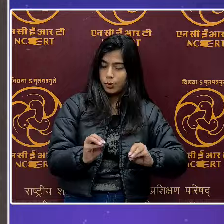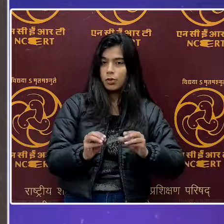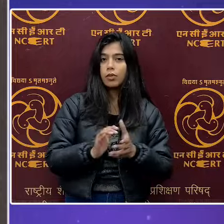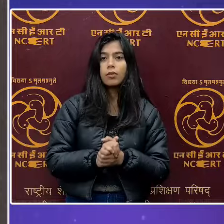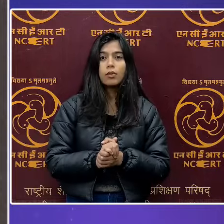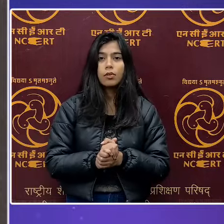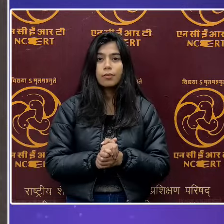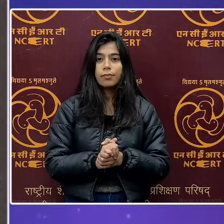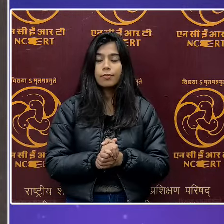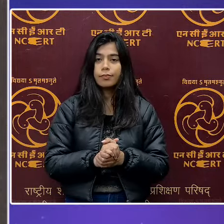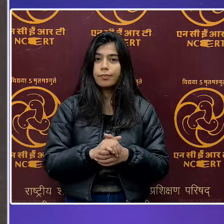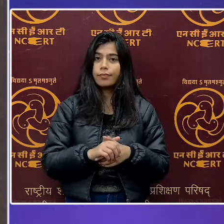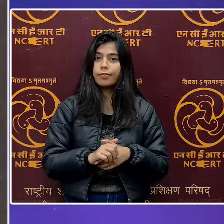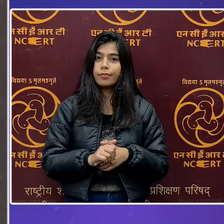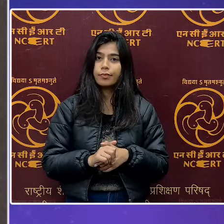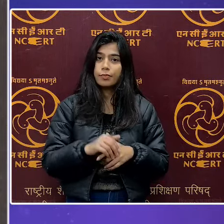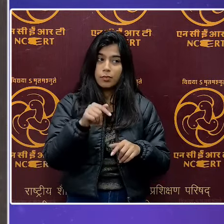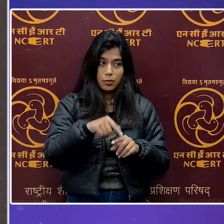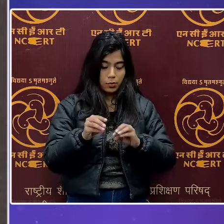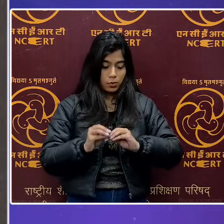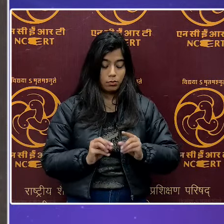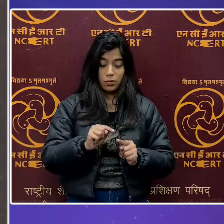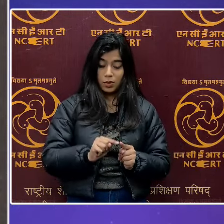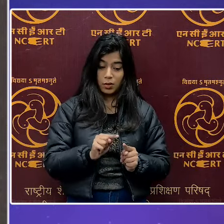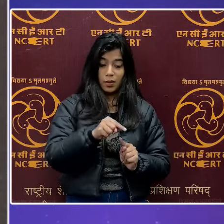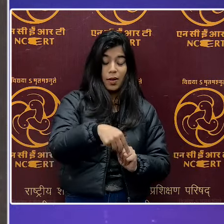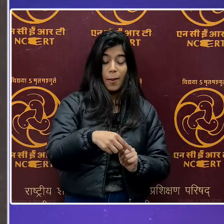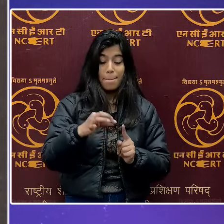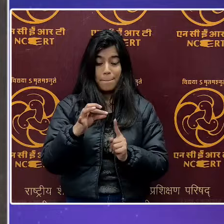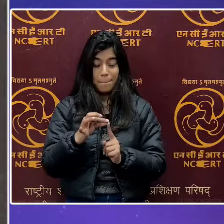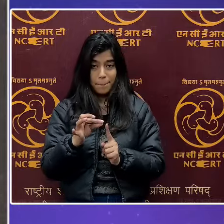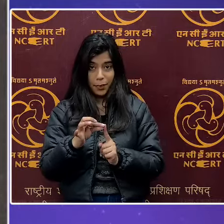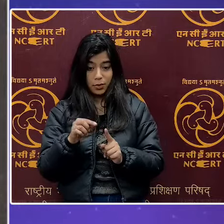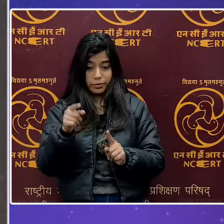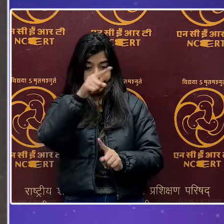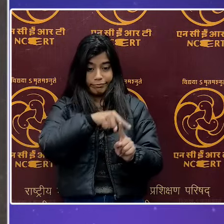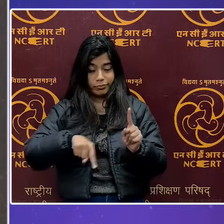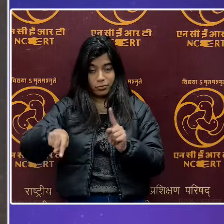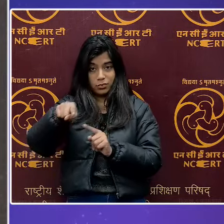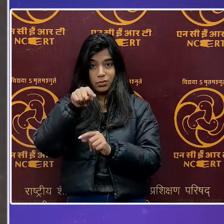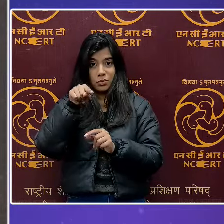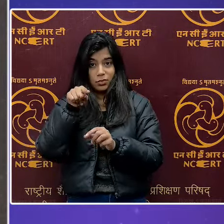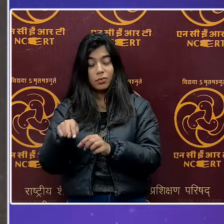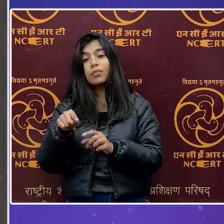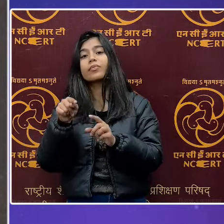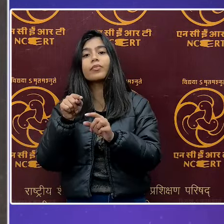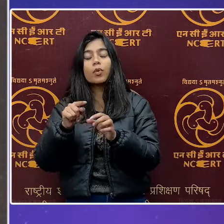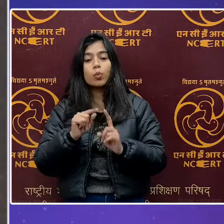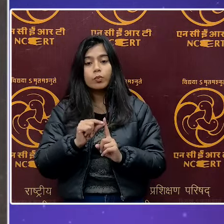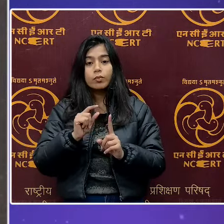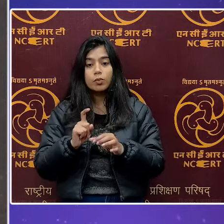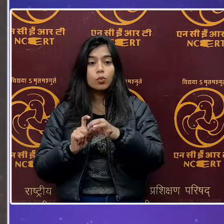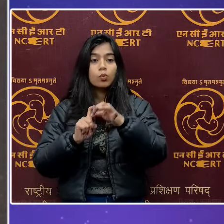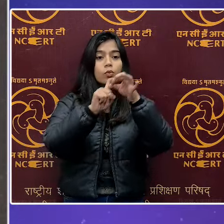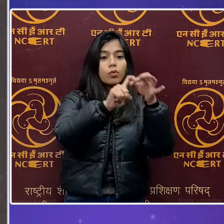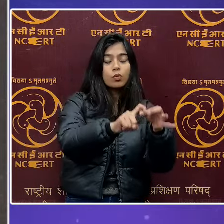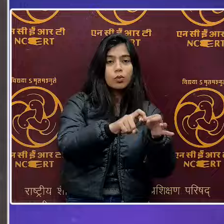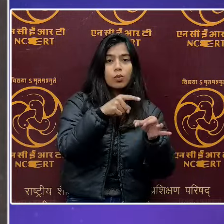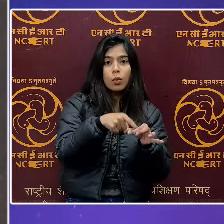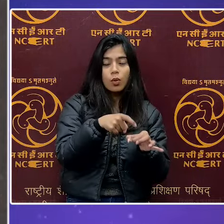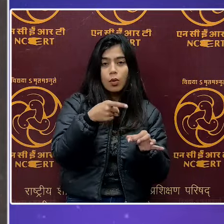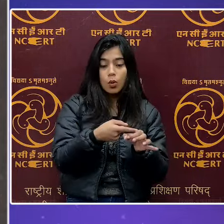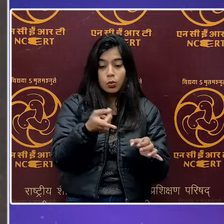of the perpendicular moves from P to the center of the circle, from center to the point Q, from Q